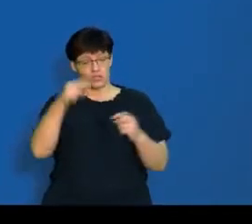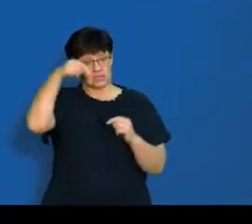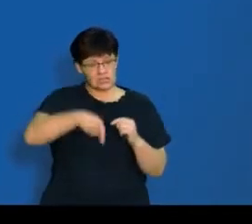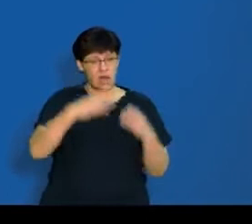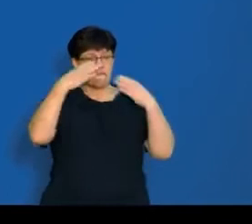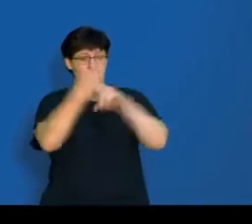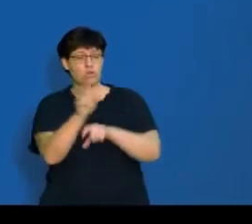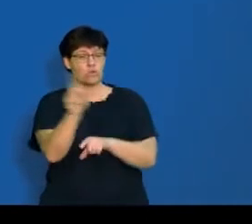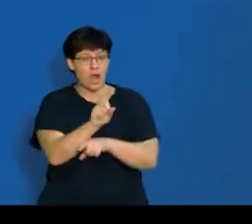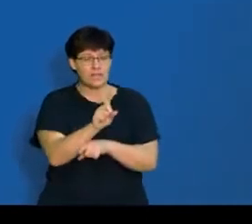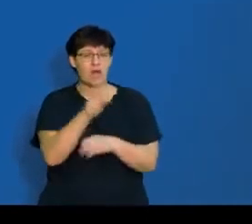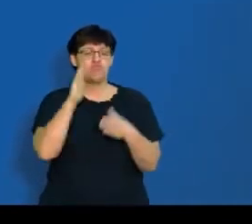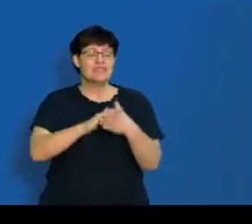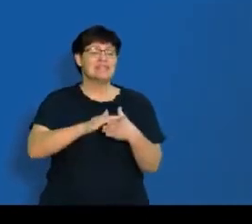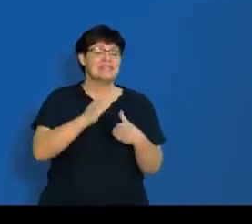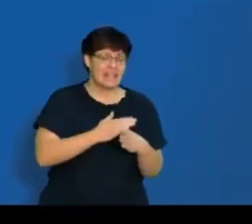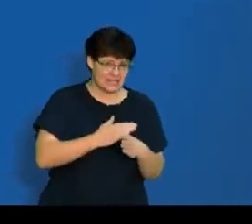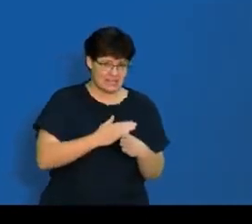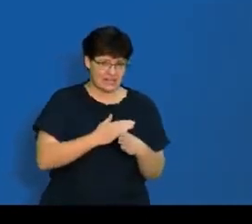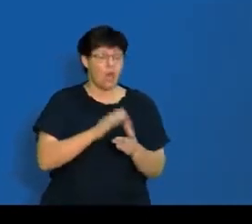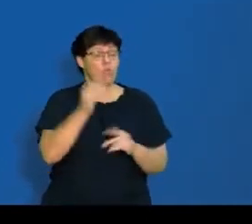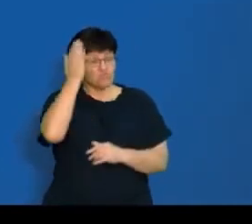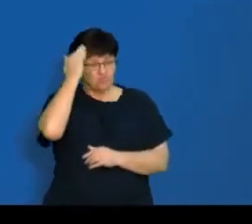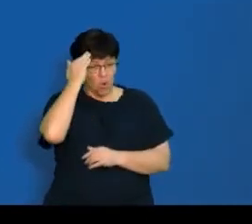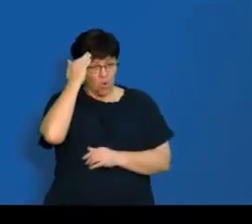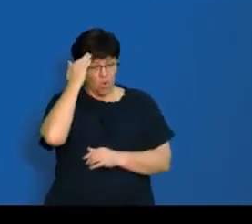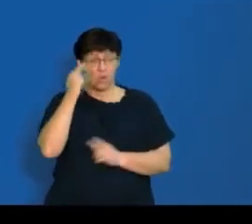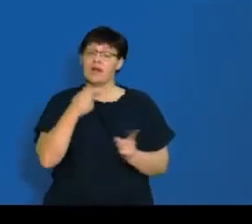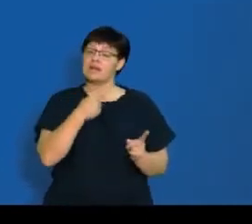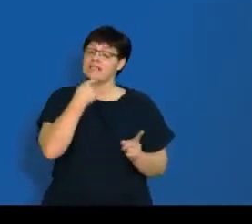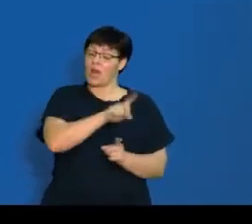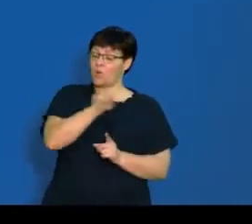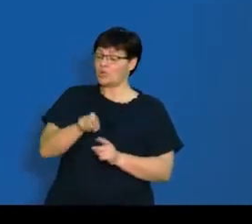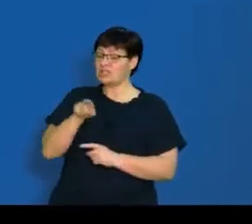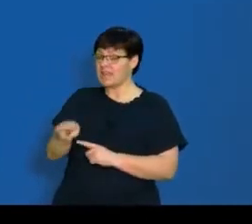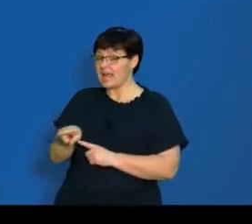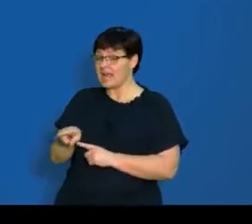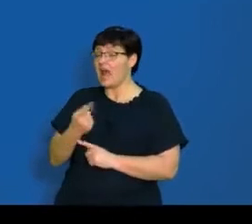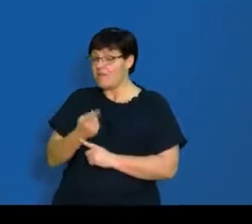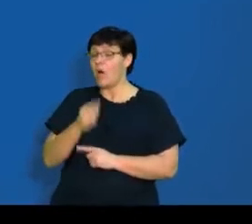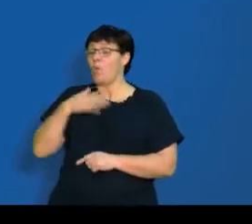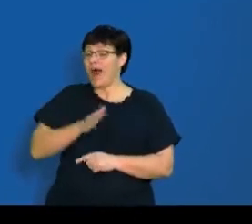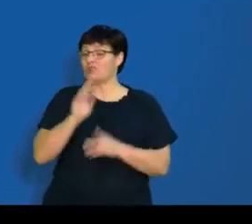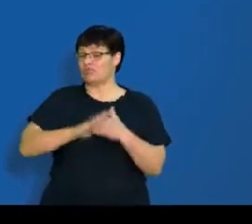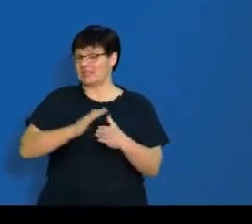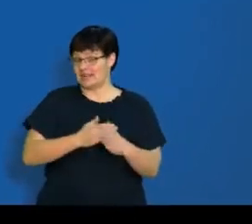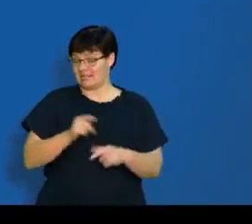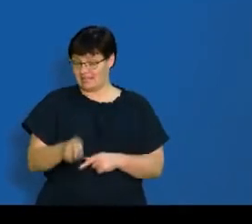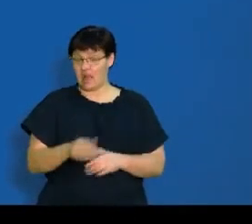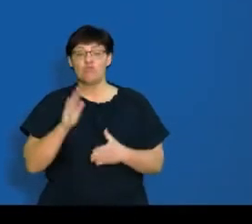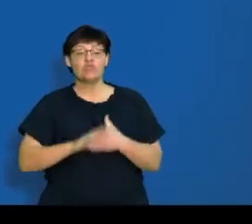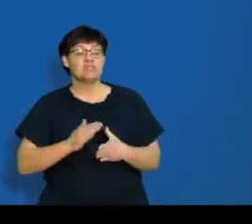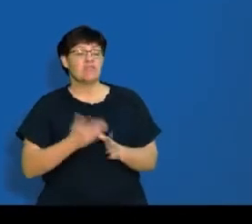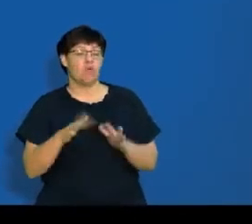focuses on the reasons. So you already know. Now remember, there was a question that asked you for the reasons. The reasons for